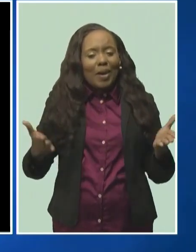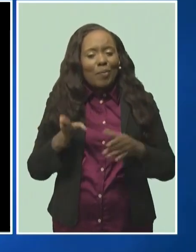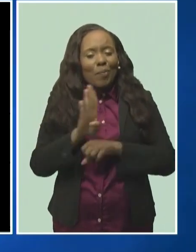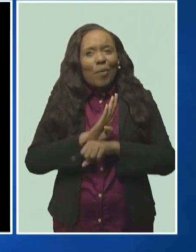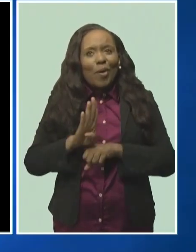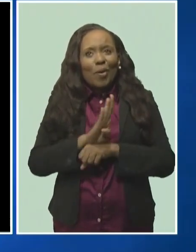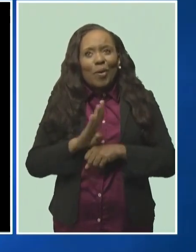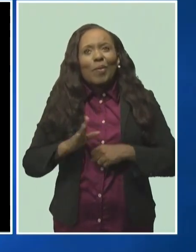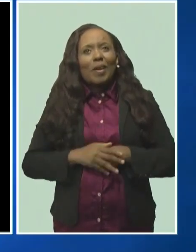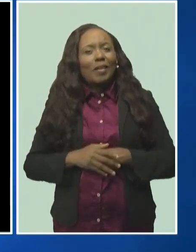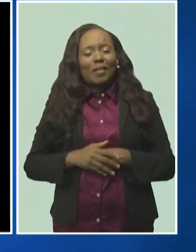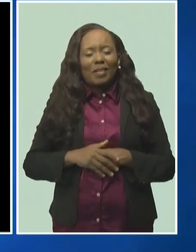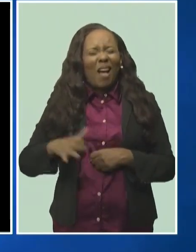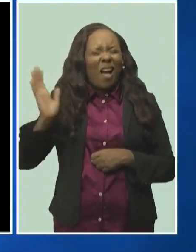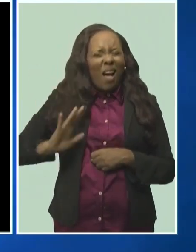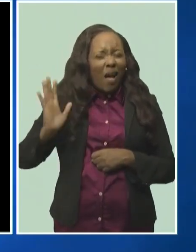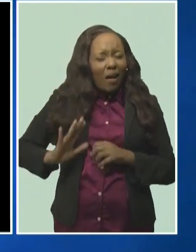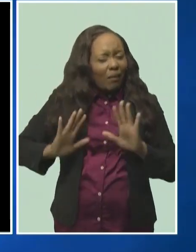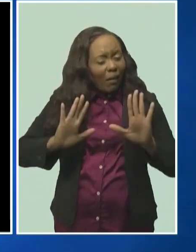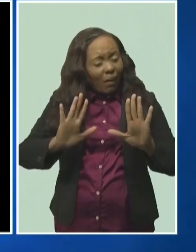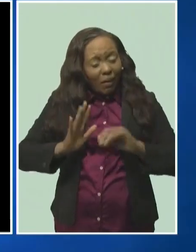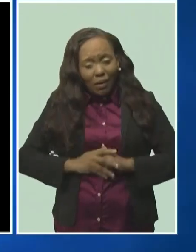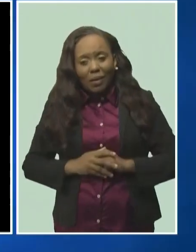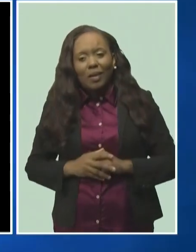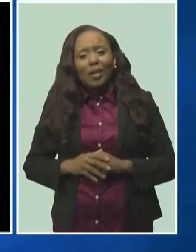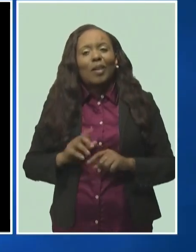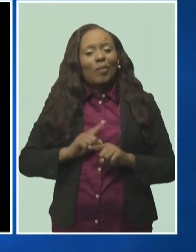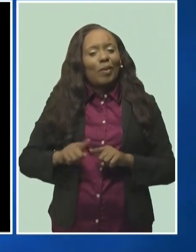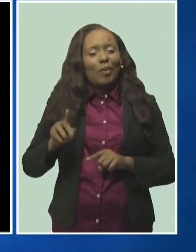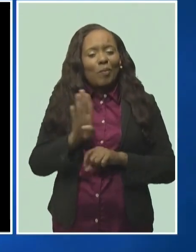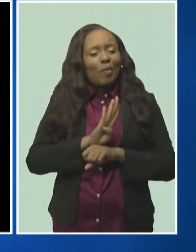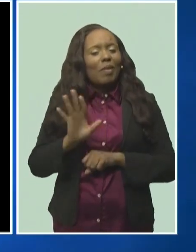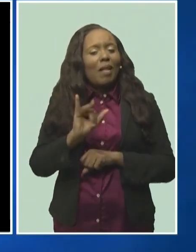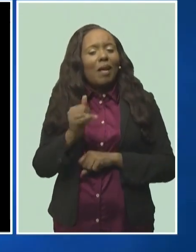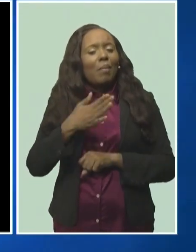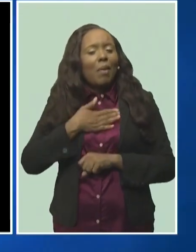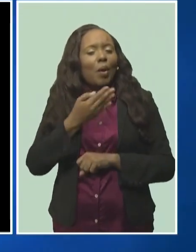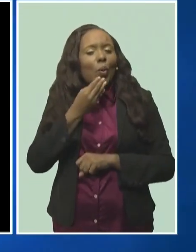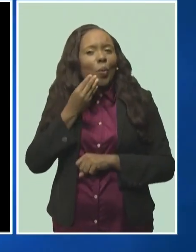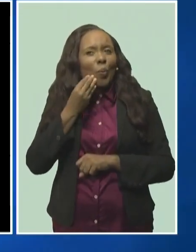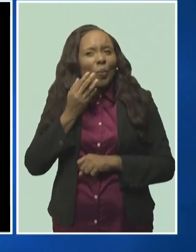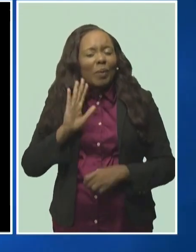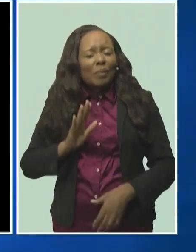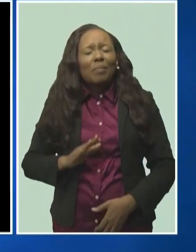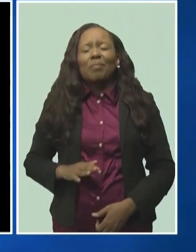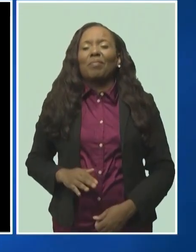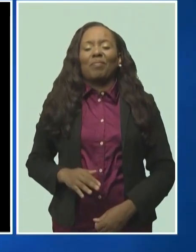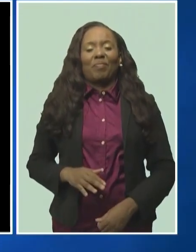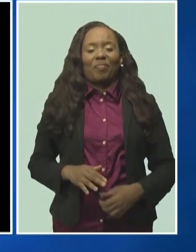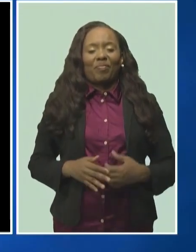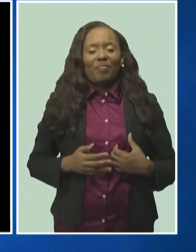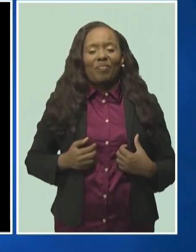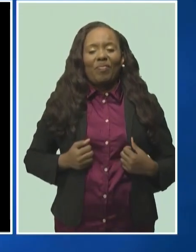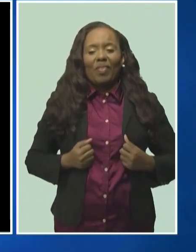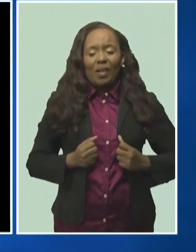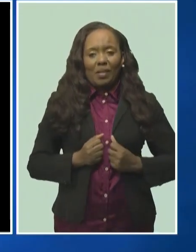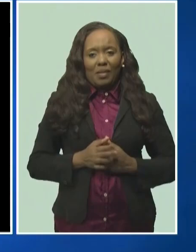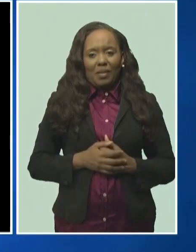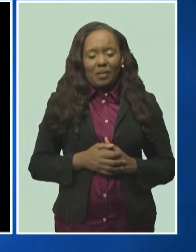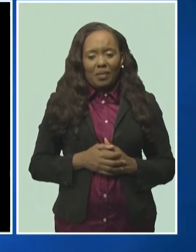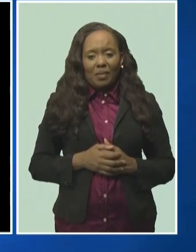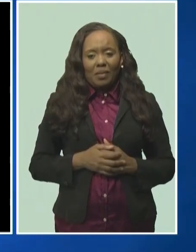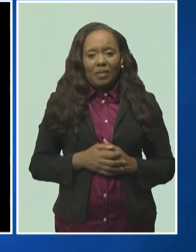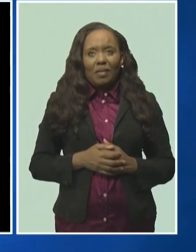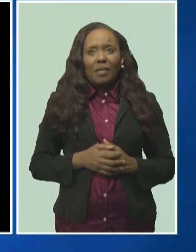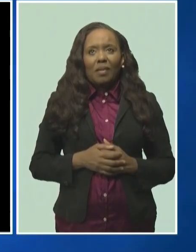ago. Don't ask me how long though. So here's the thing. It approached the court with